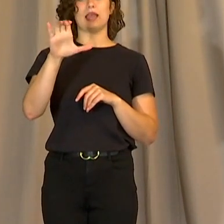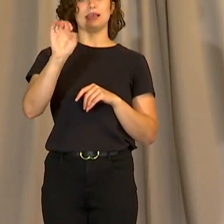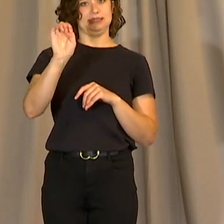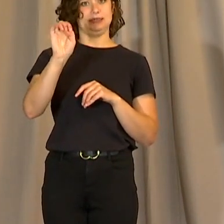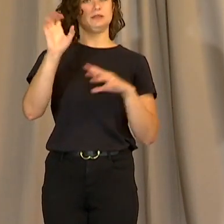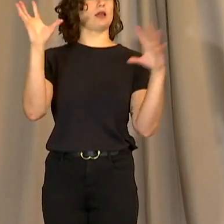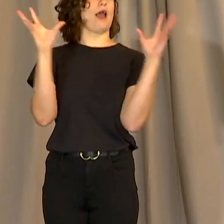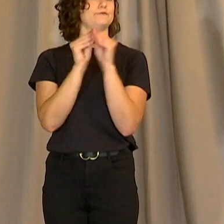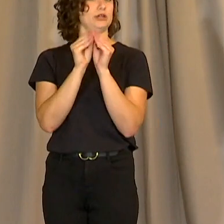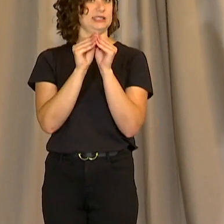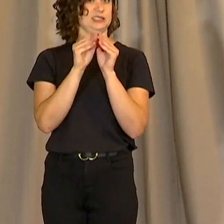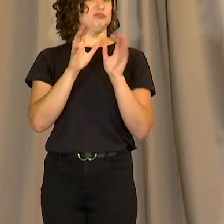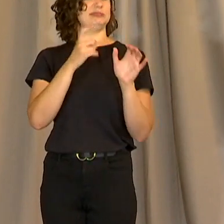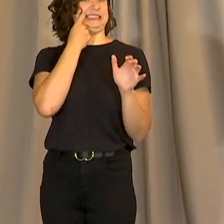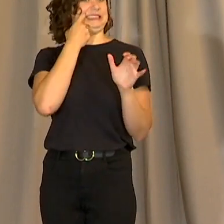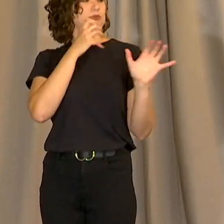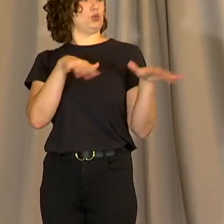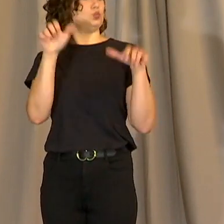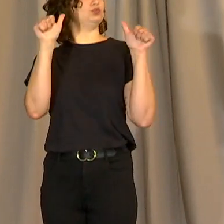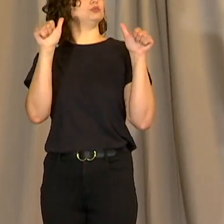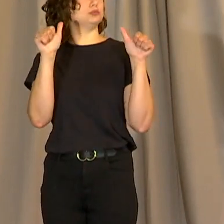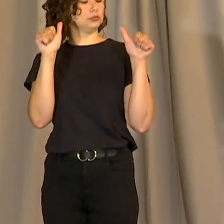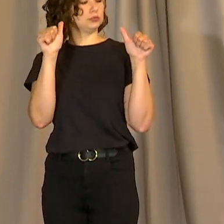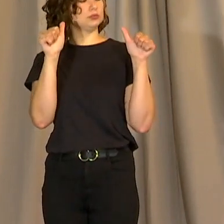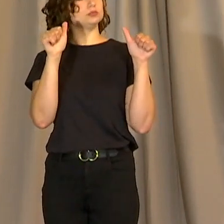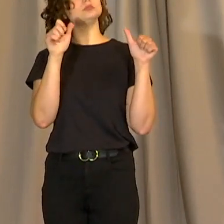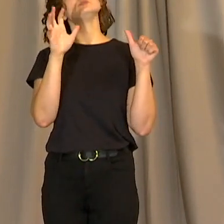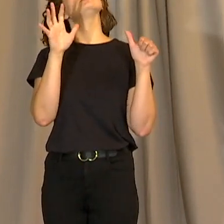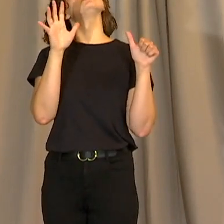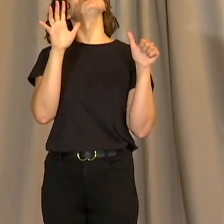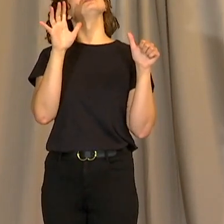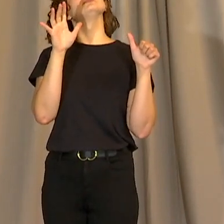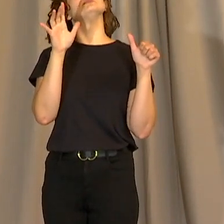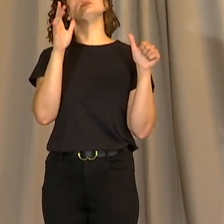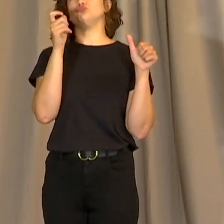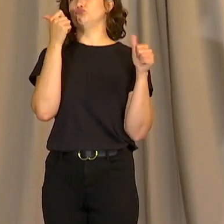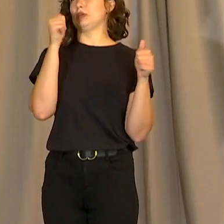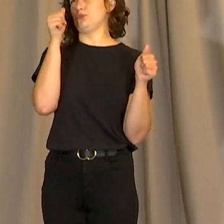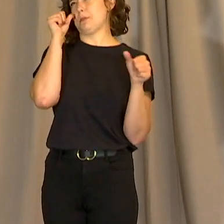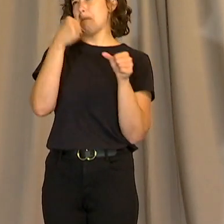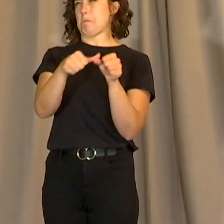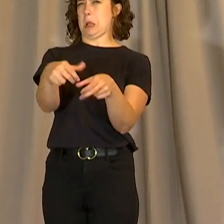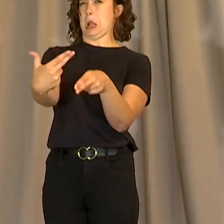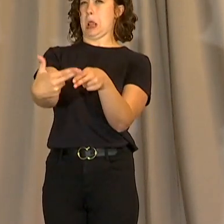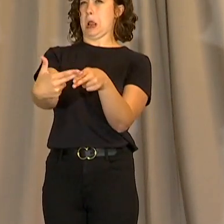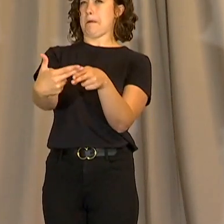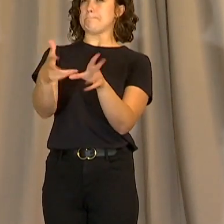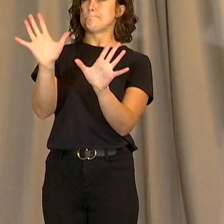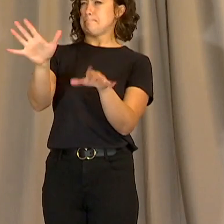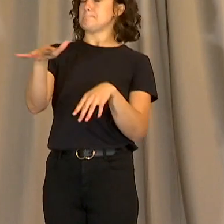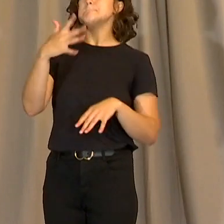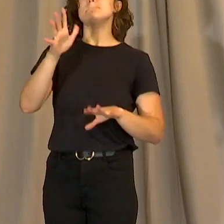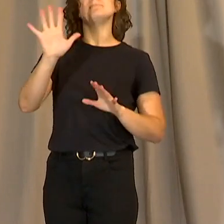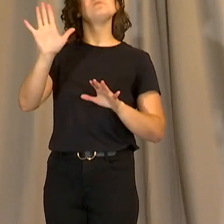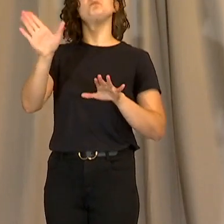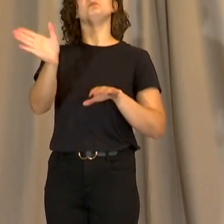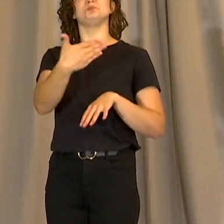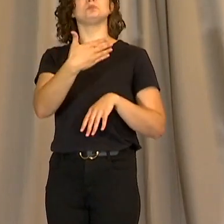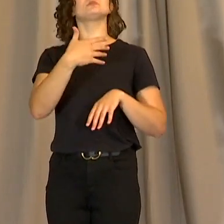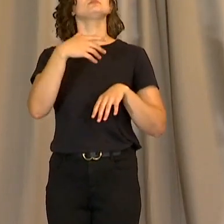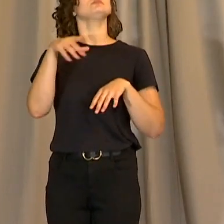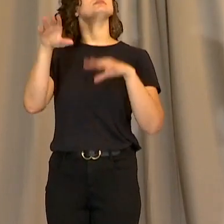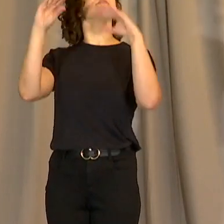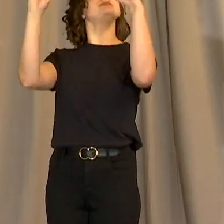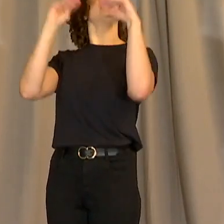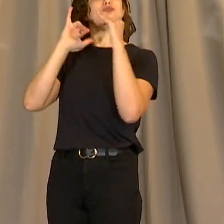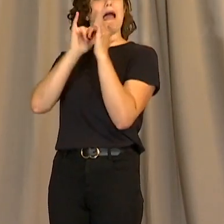family, I can't even think of the name, but they gave the name to it. But they teach us how to engage,